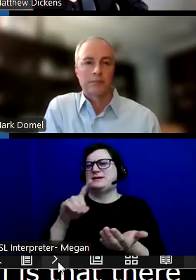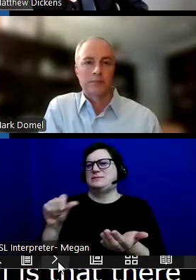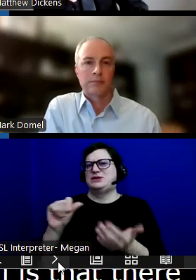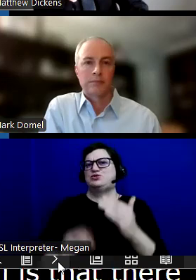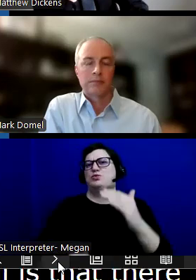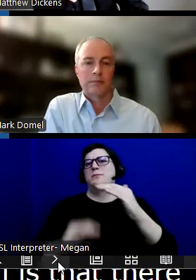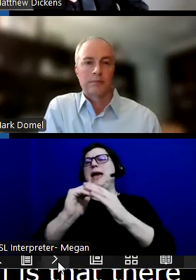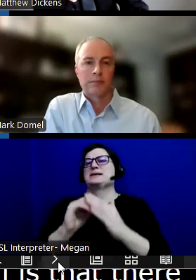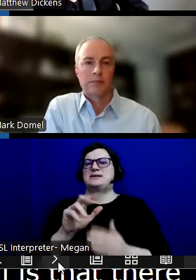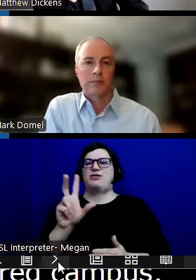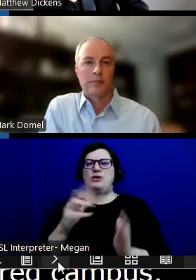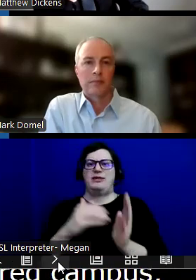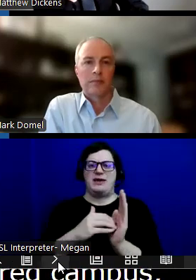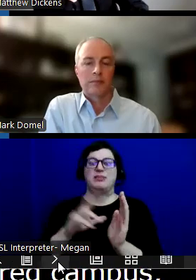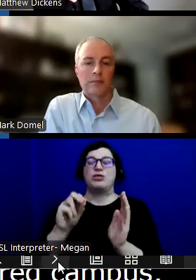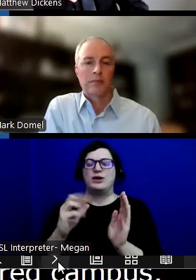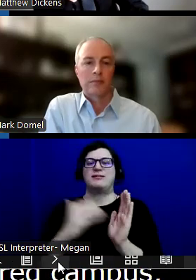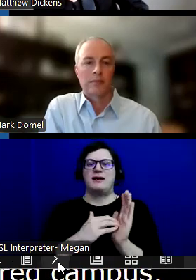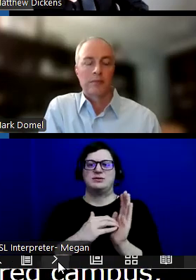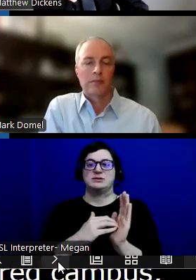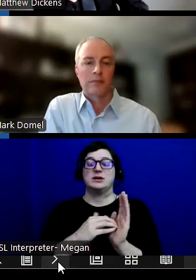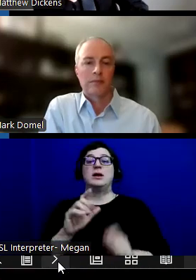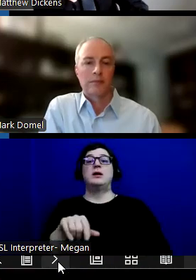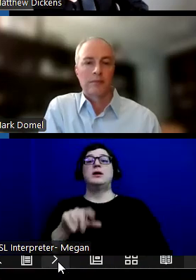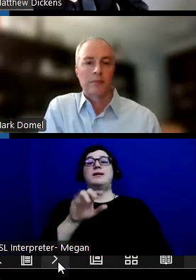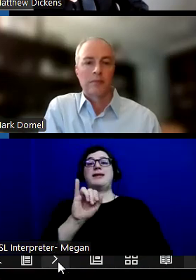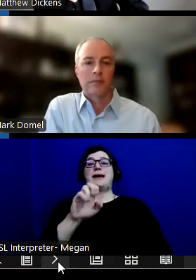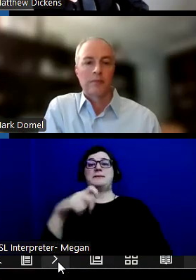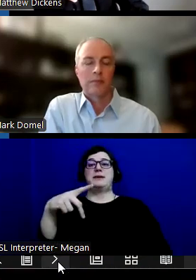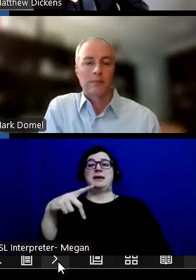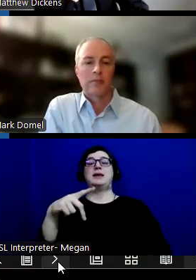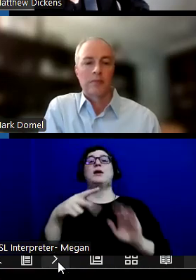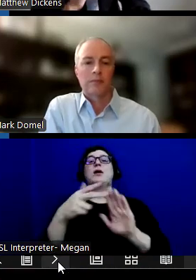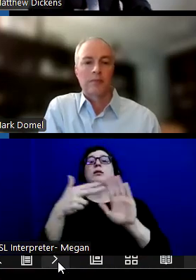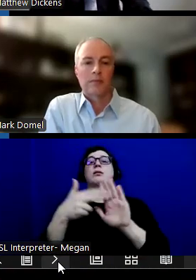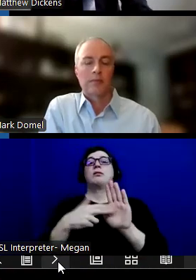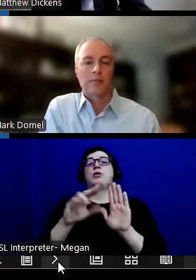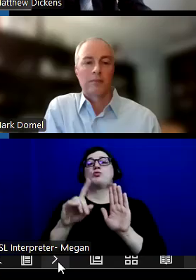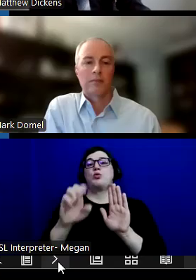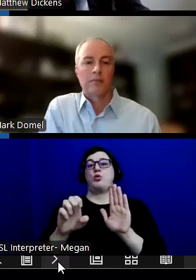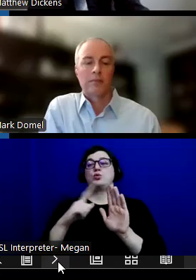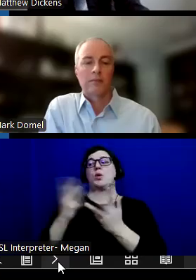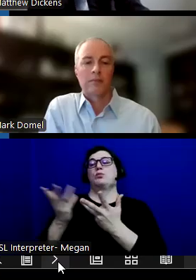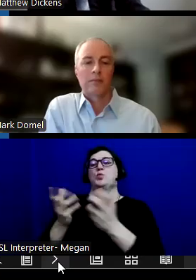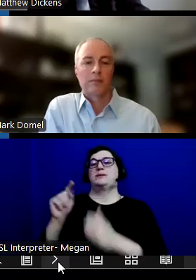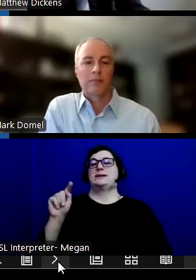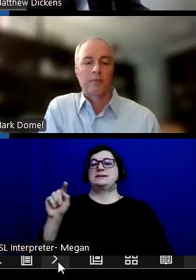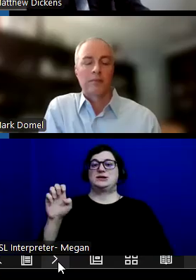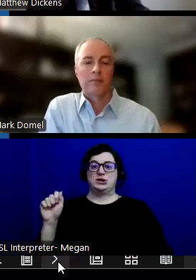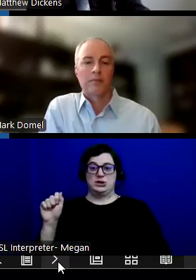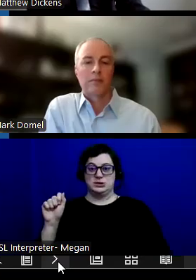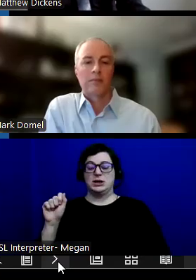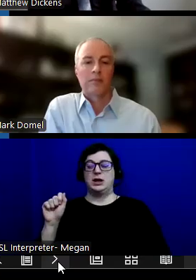30,000? The codes on the IEP, we are working with the Texas Education Agency. It's